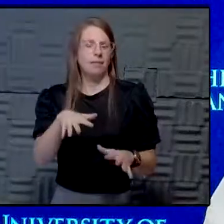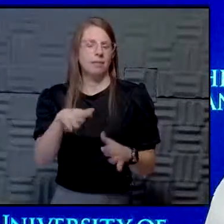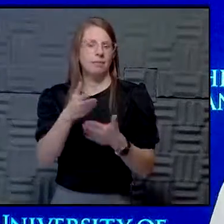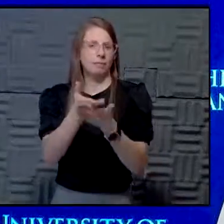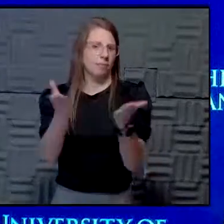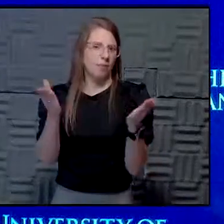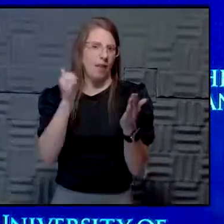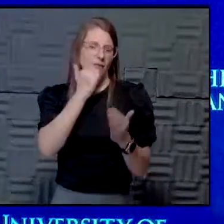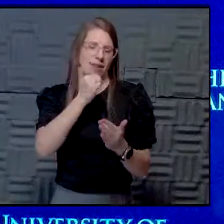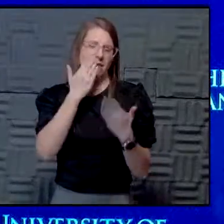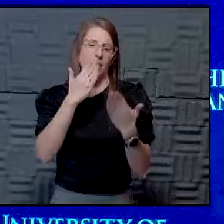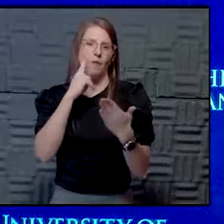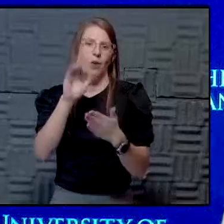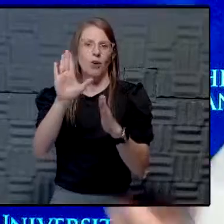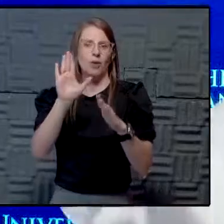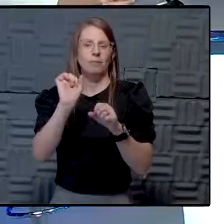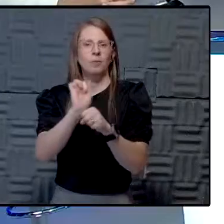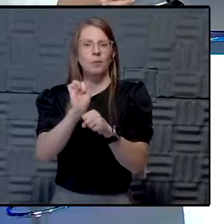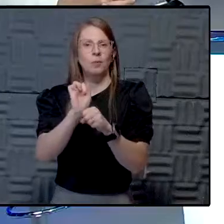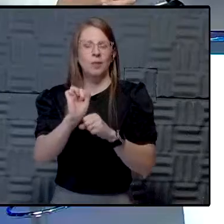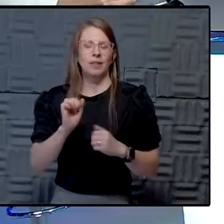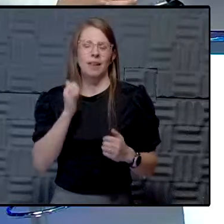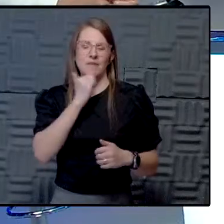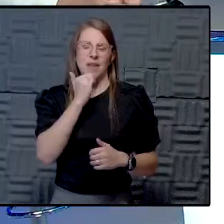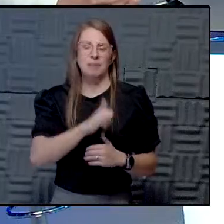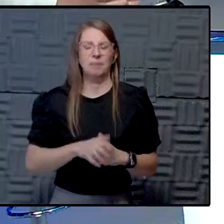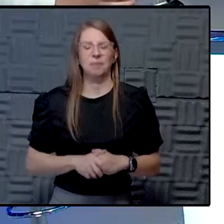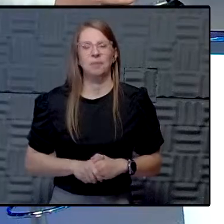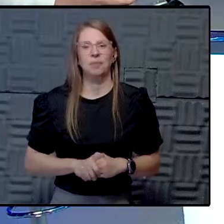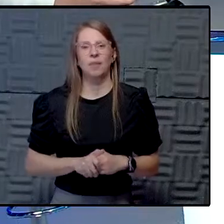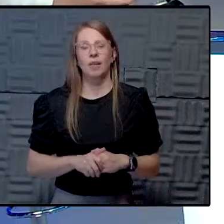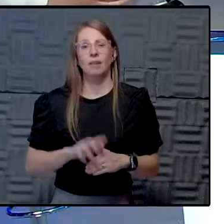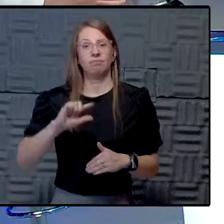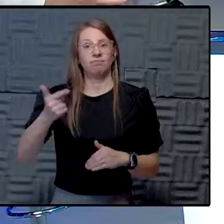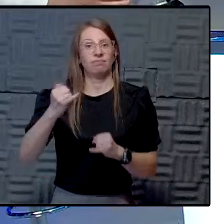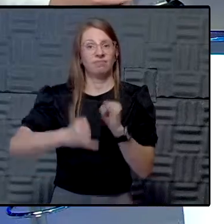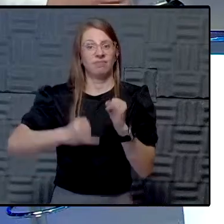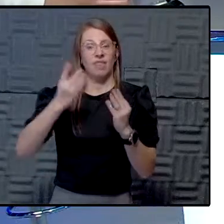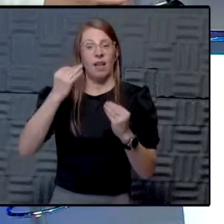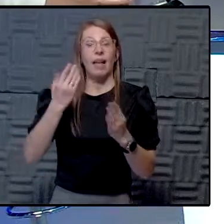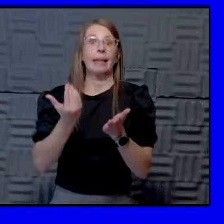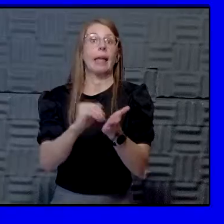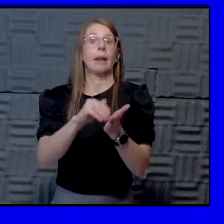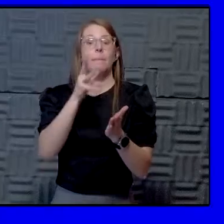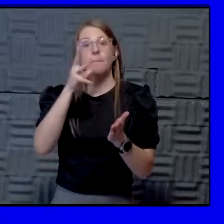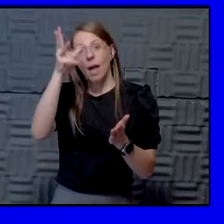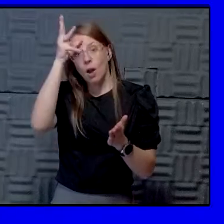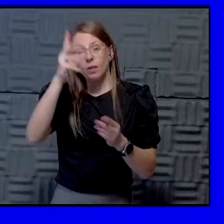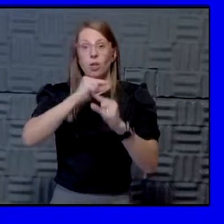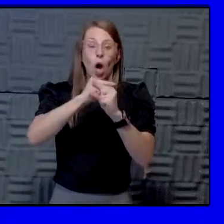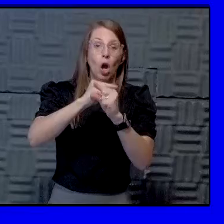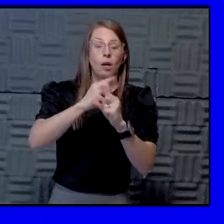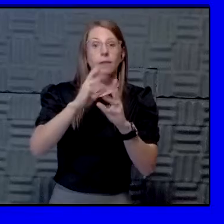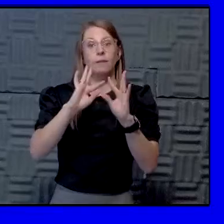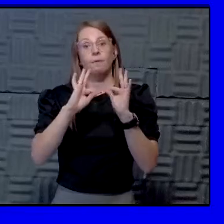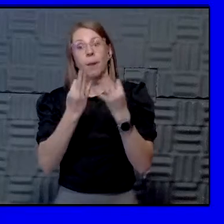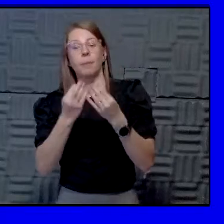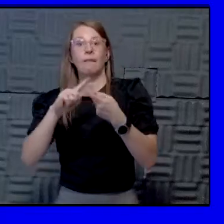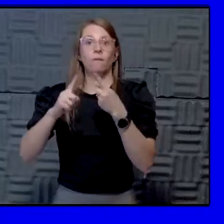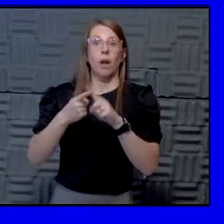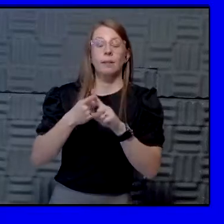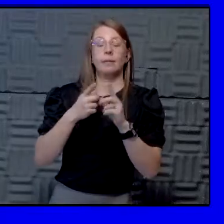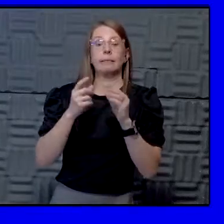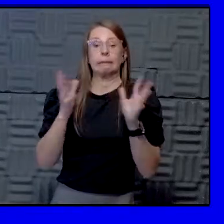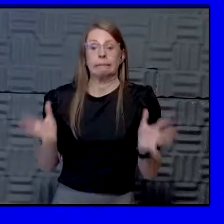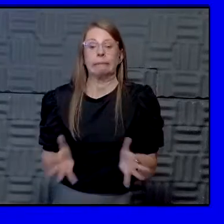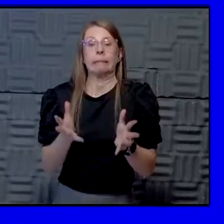every day. So thank you for the great work you do. Final thoughts, Doc? Yeah, you know, again, parents, guardians, friends, family, please continue to